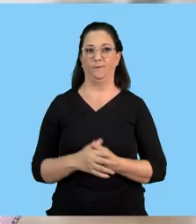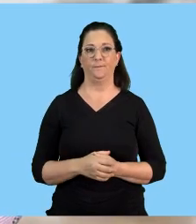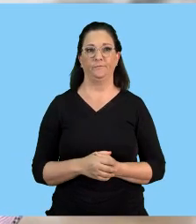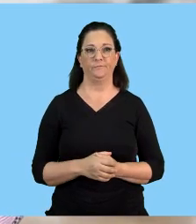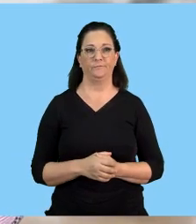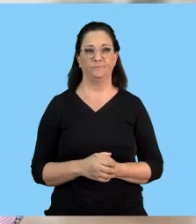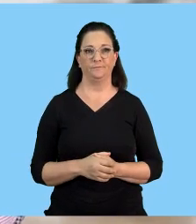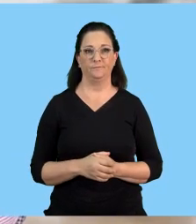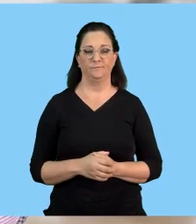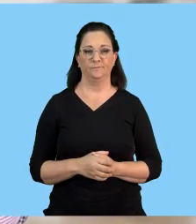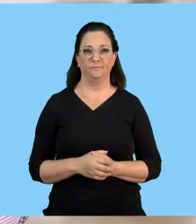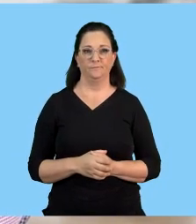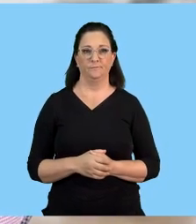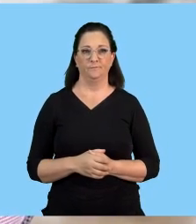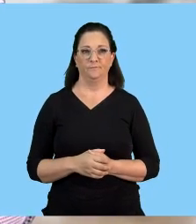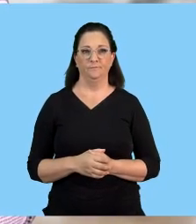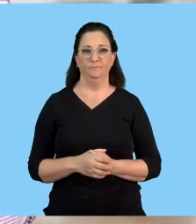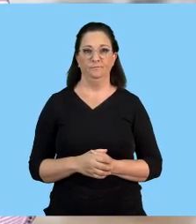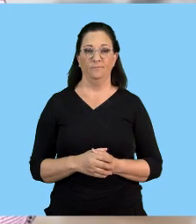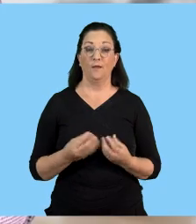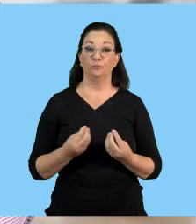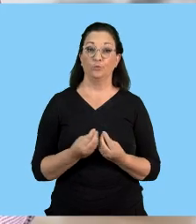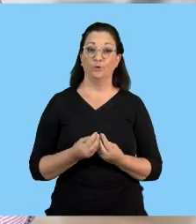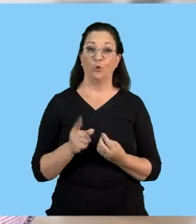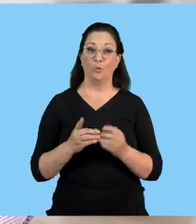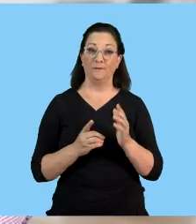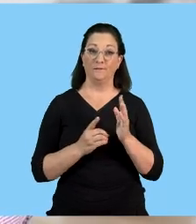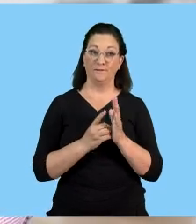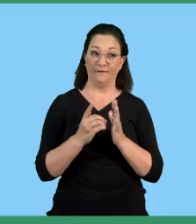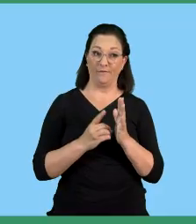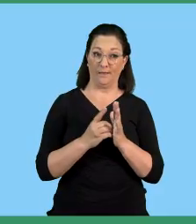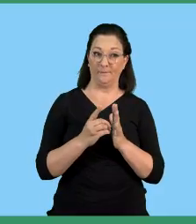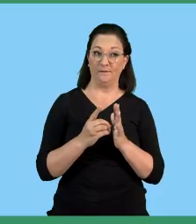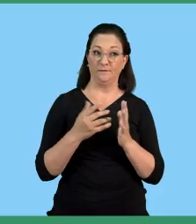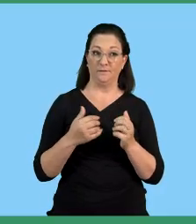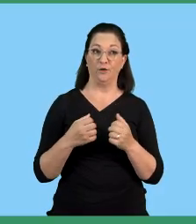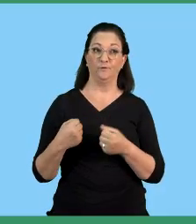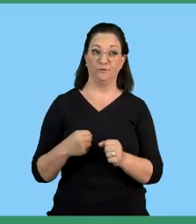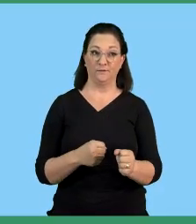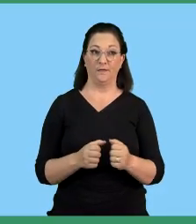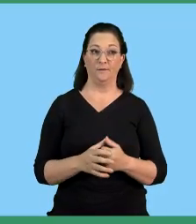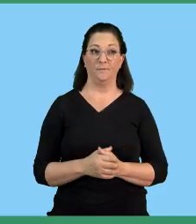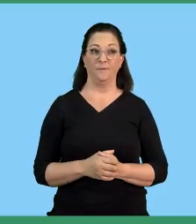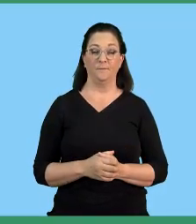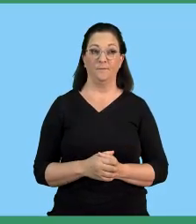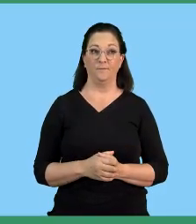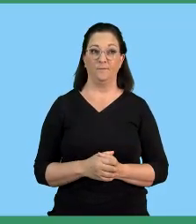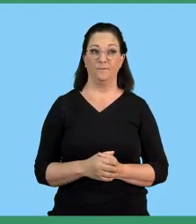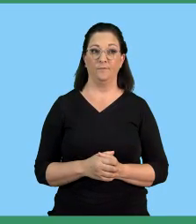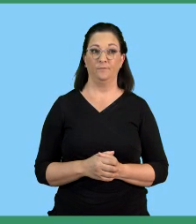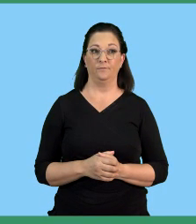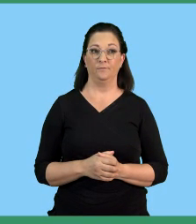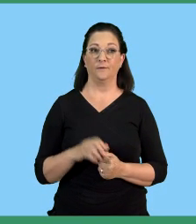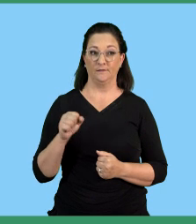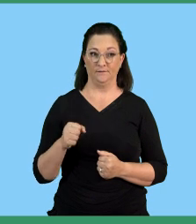Do not forget that. Right, so now we're doing product development, which is our last intensive strategy. So what does it mean